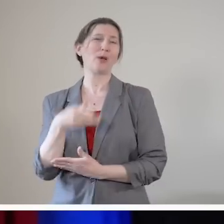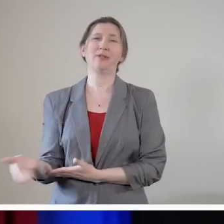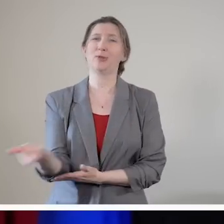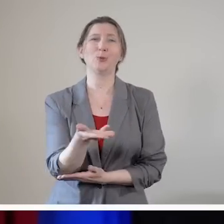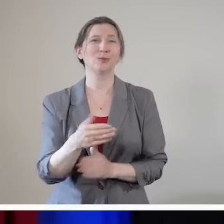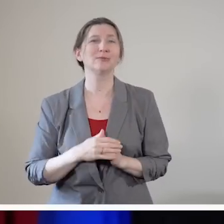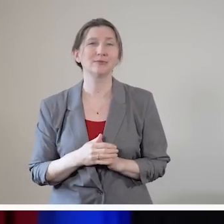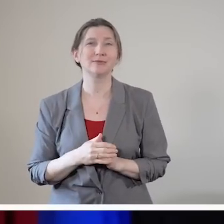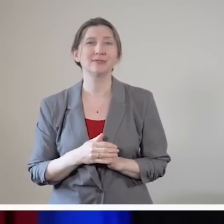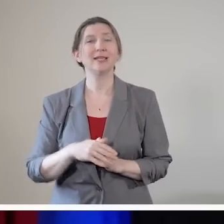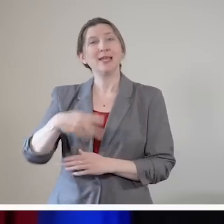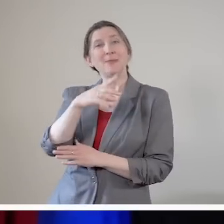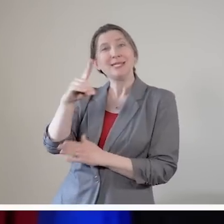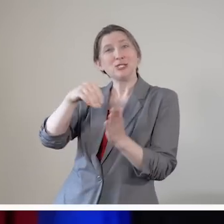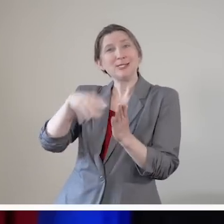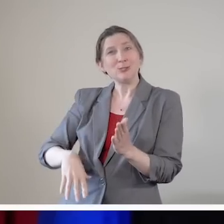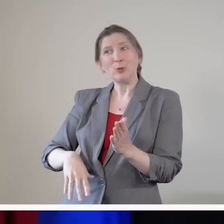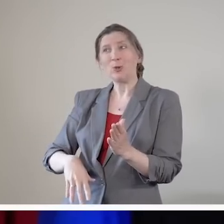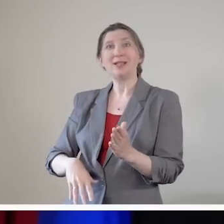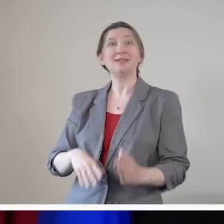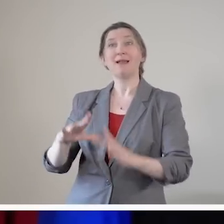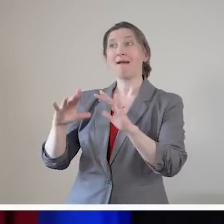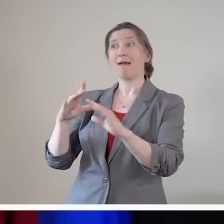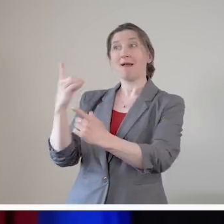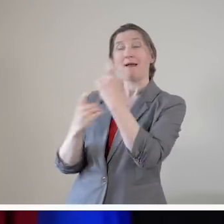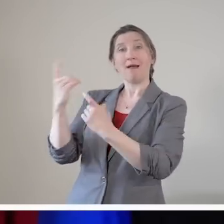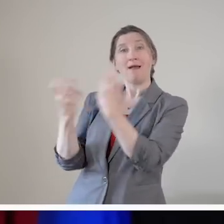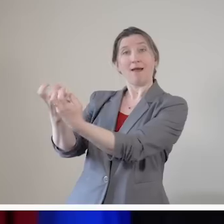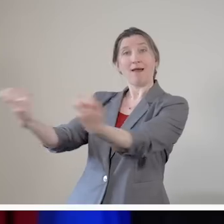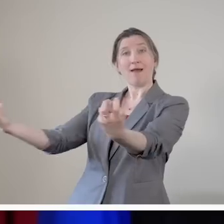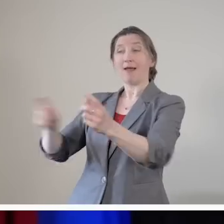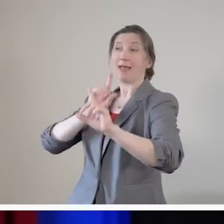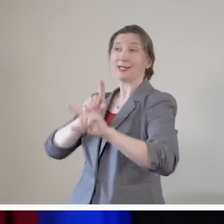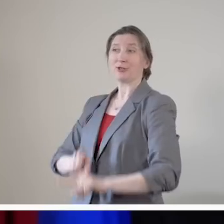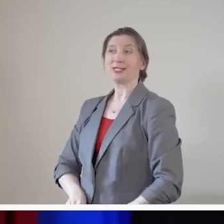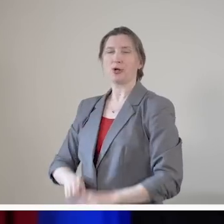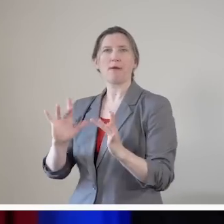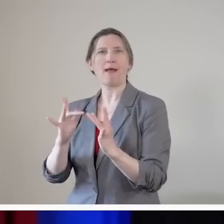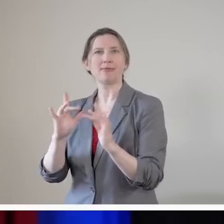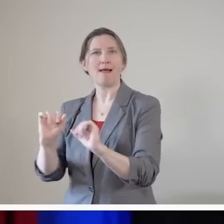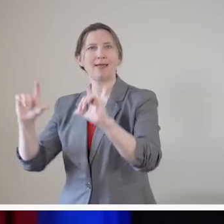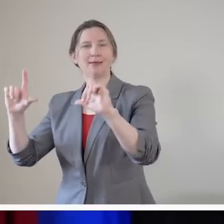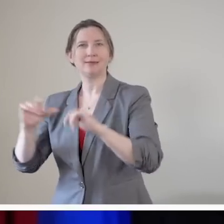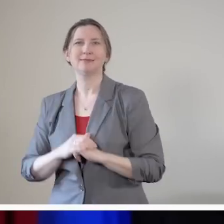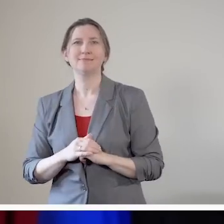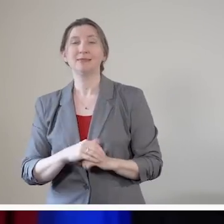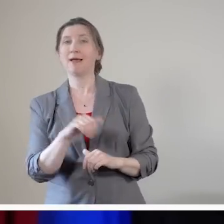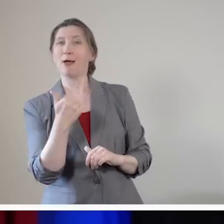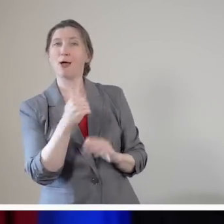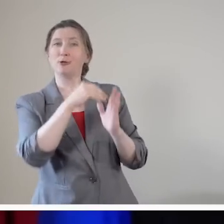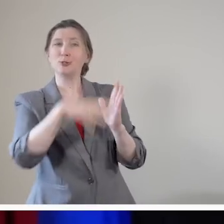The doctoral candidates who had to hold their oral exams virtually, the Masters of Fine Arts and other students in the Performing Arts, Fashion